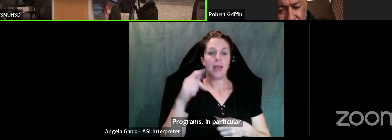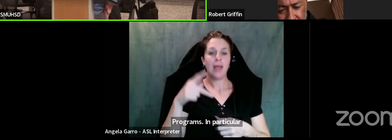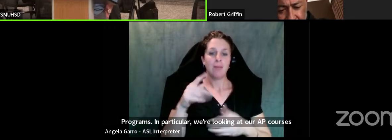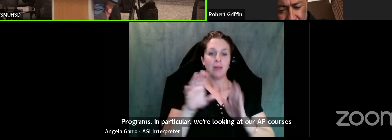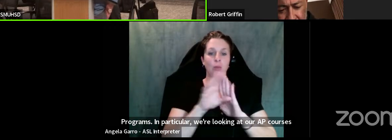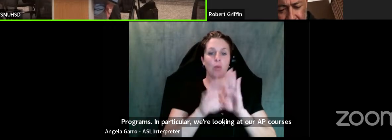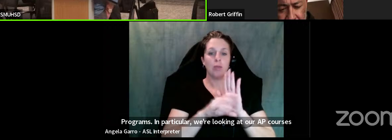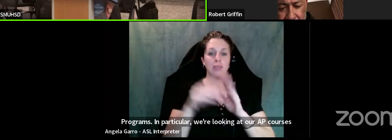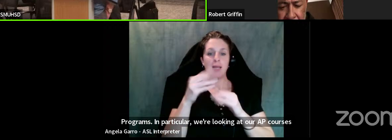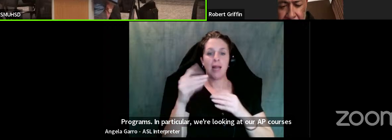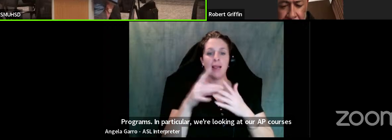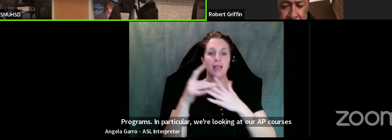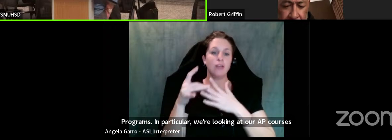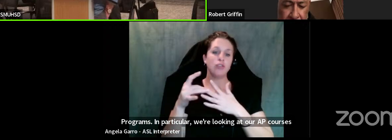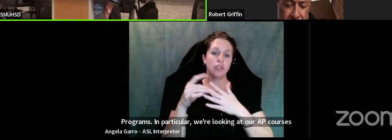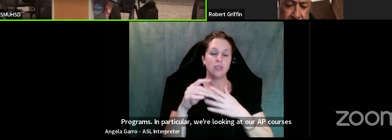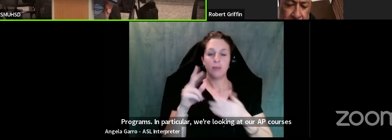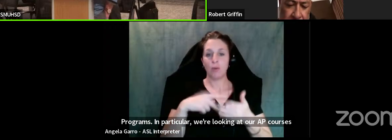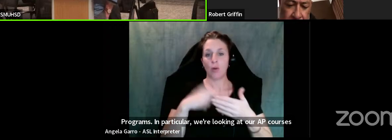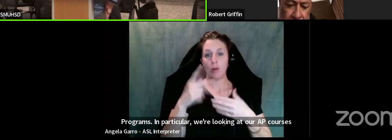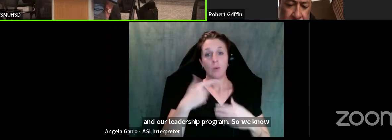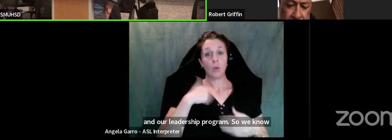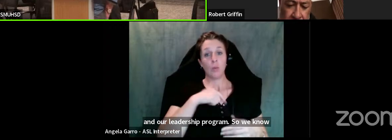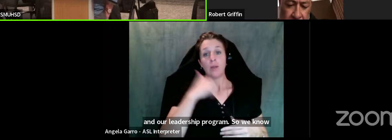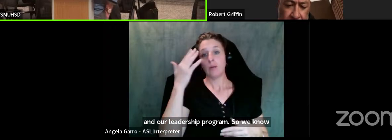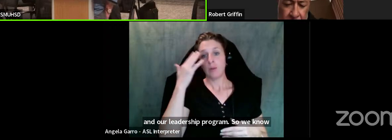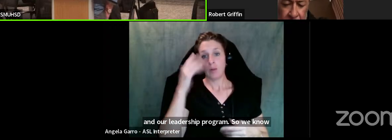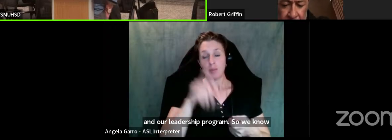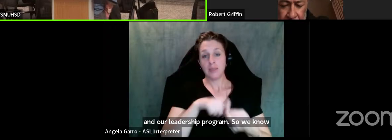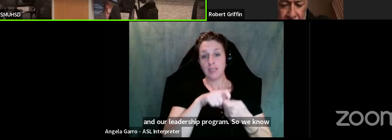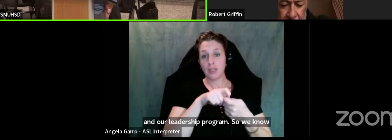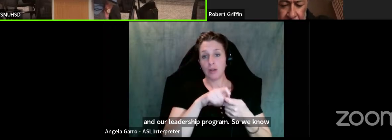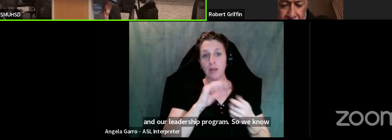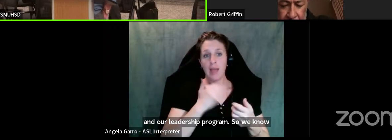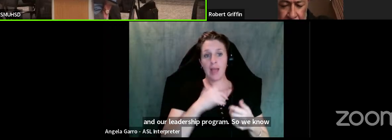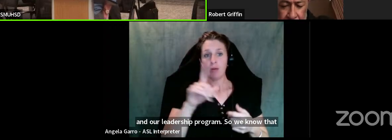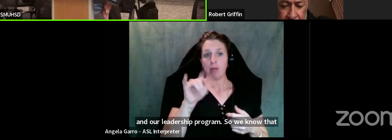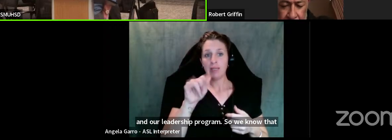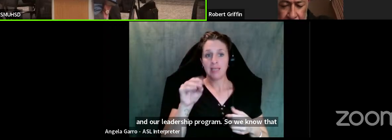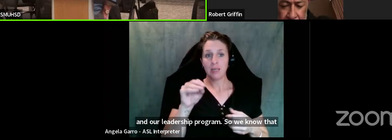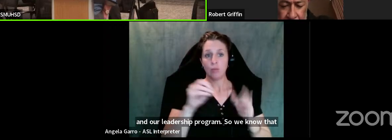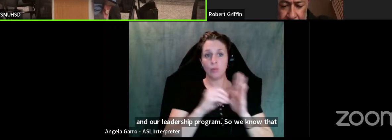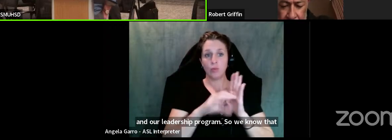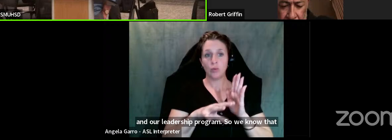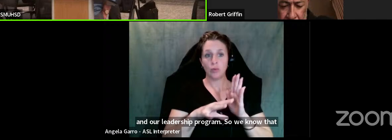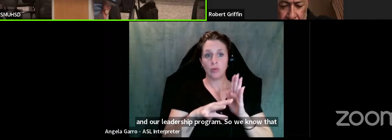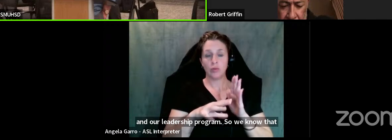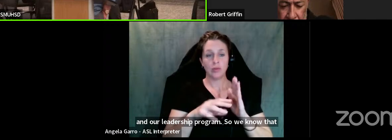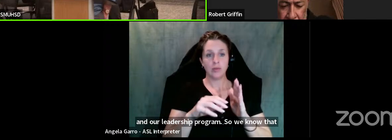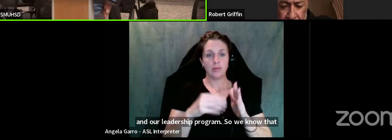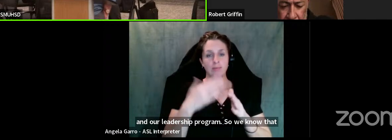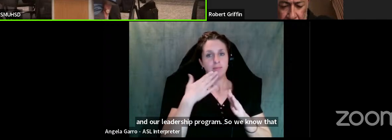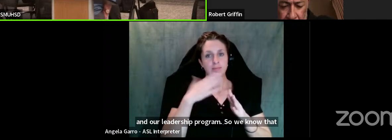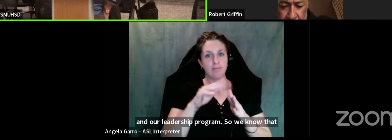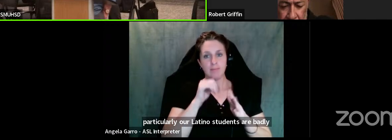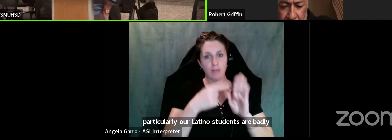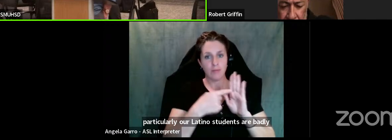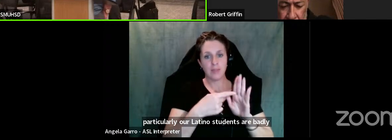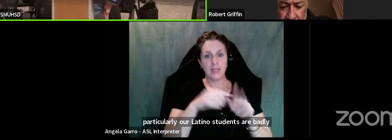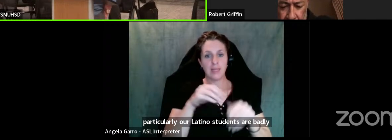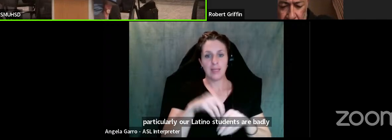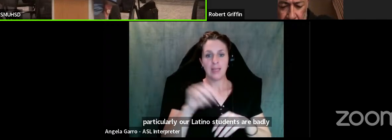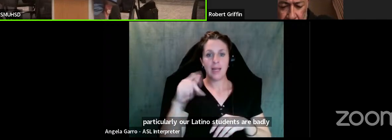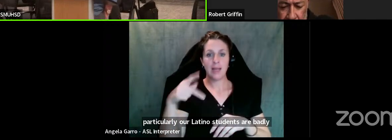program. So we know that particularly our Latino students are badly underrepresented in AP